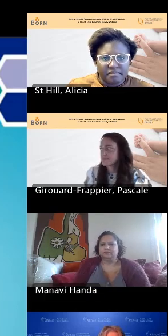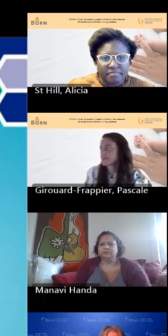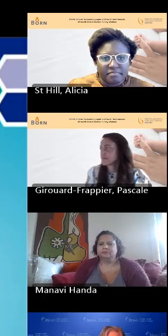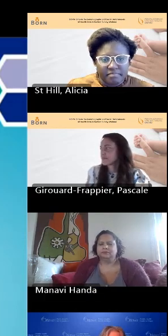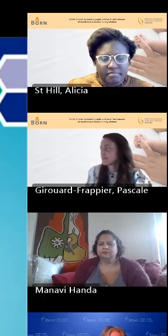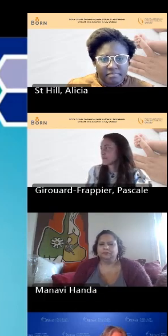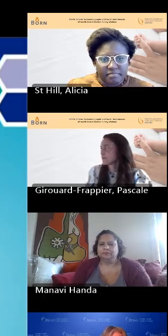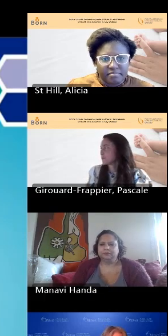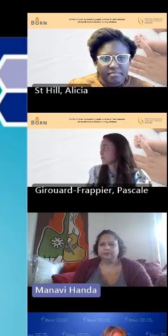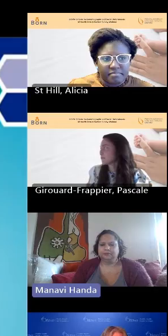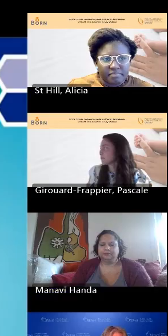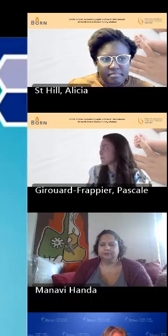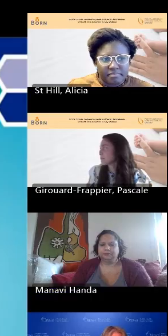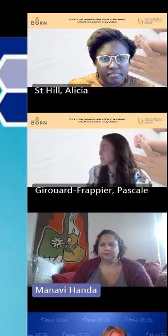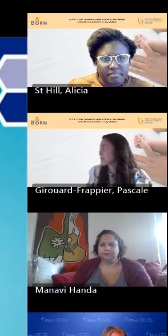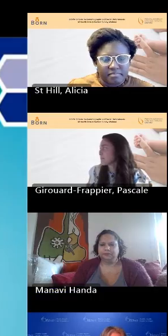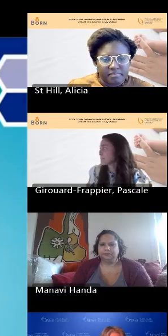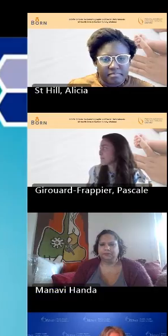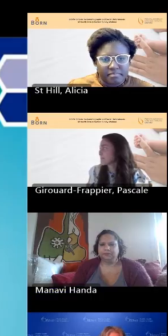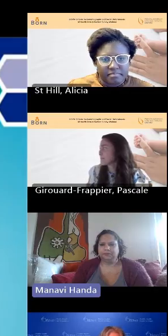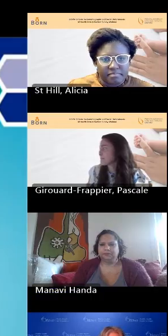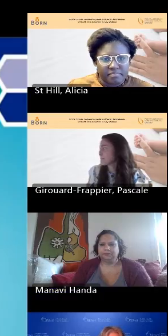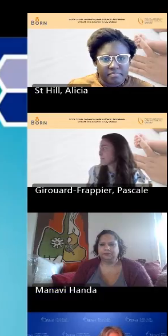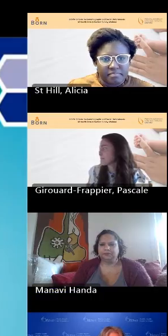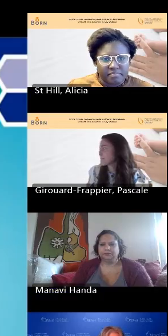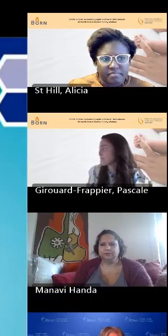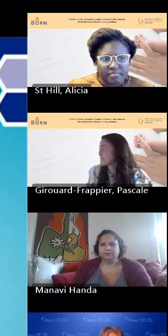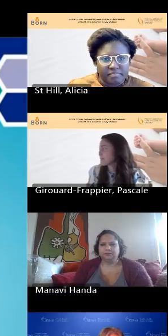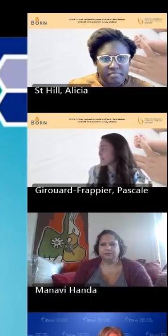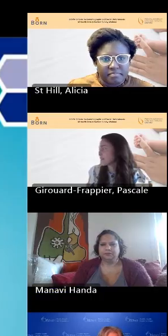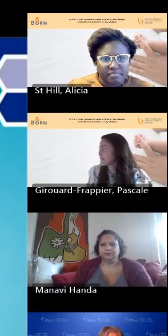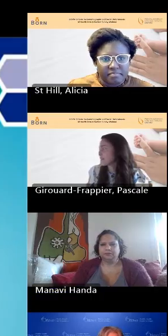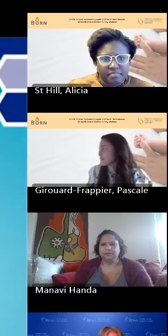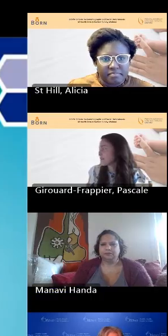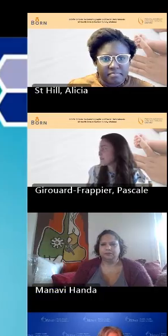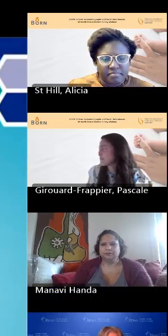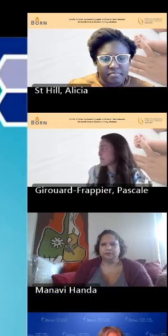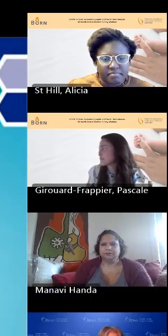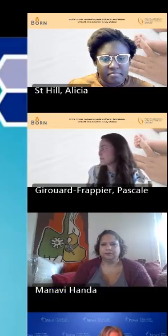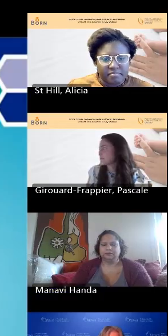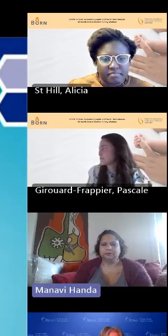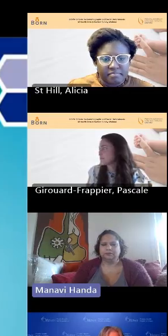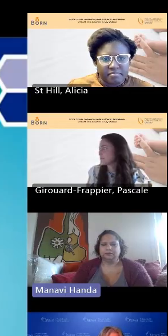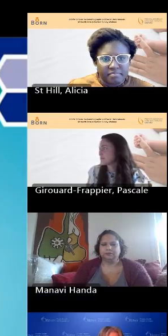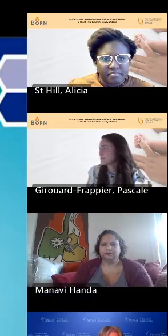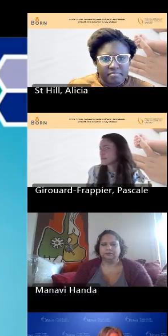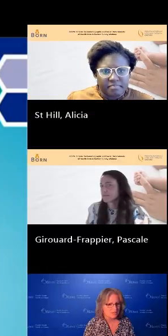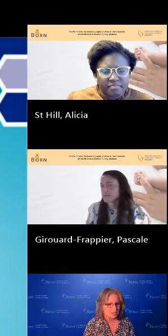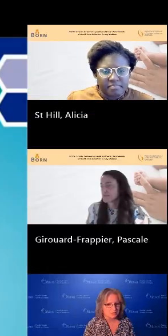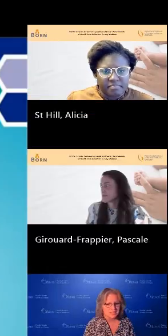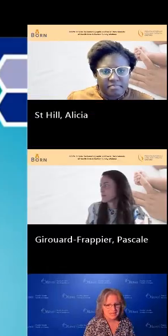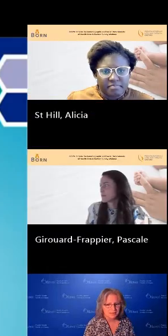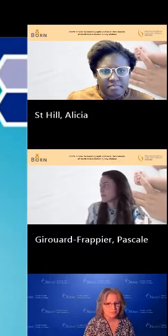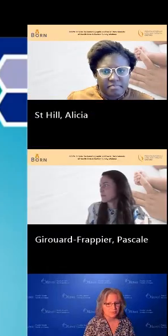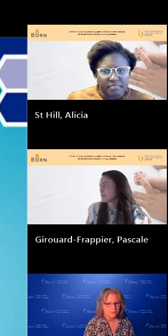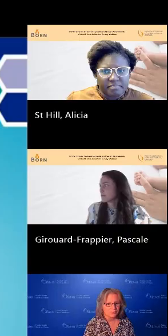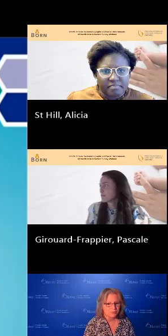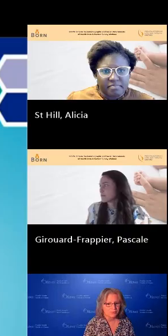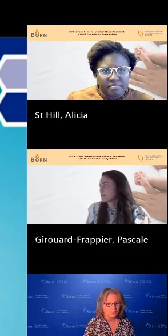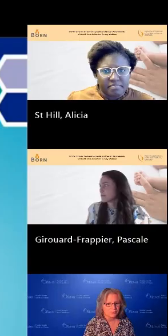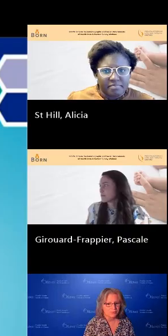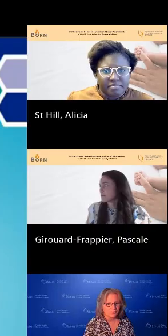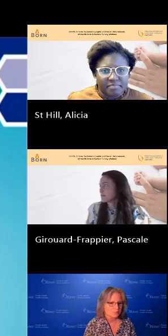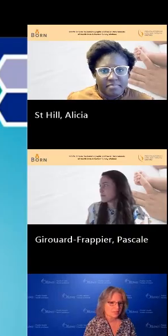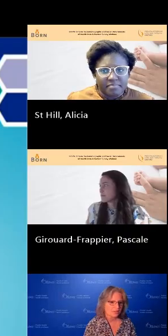information, and also want to echo and acknowledge OPH's Healthy Growth and Development team for